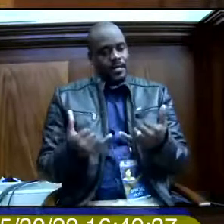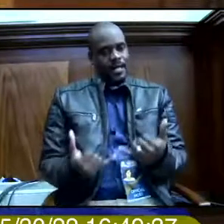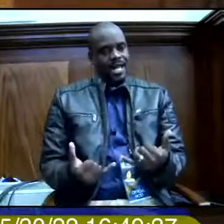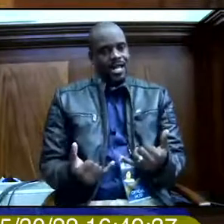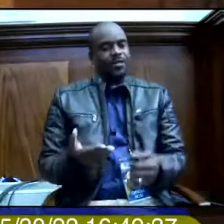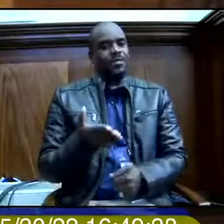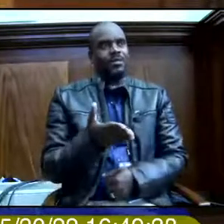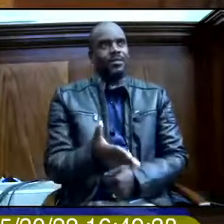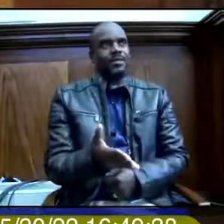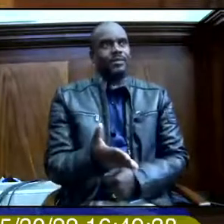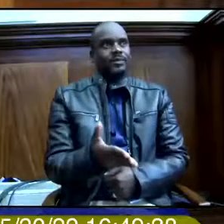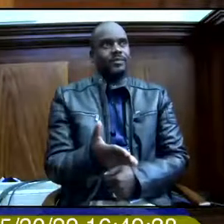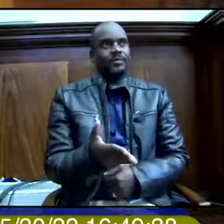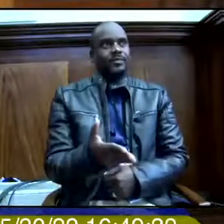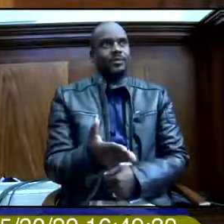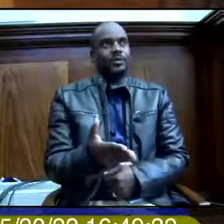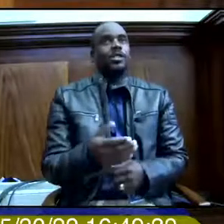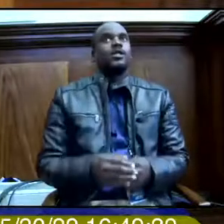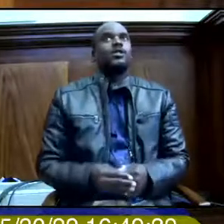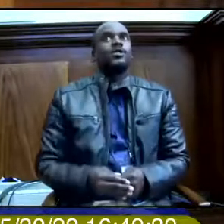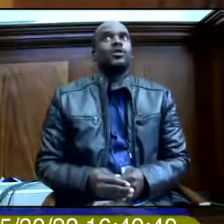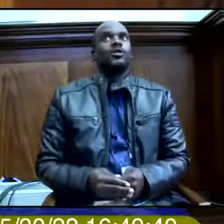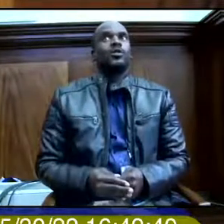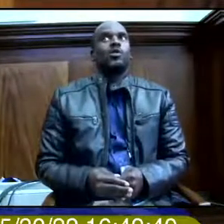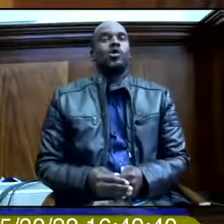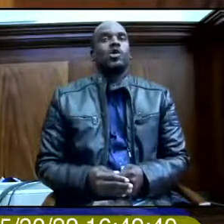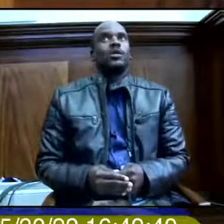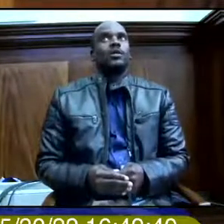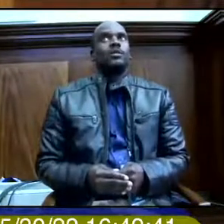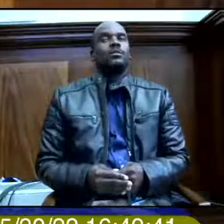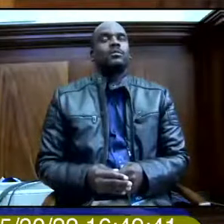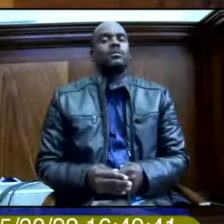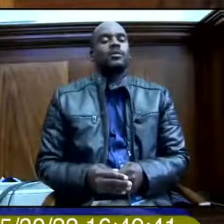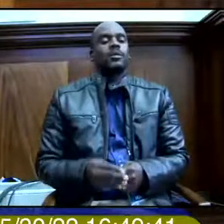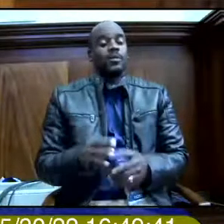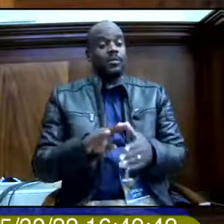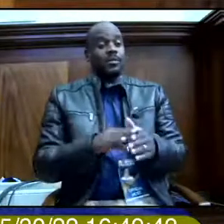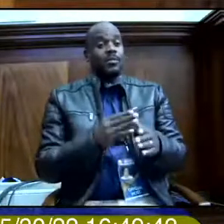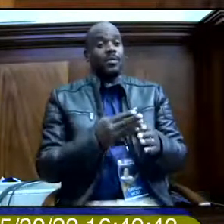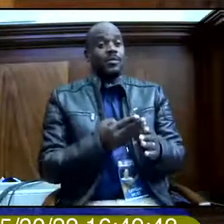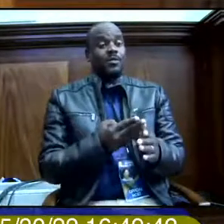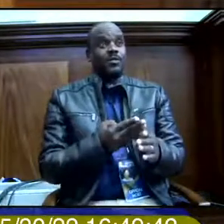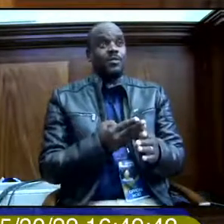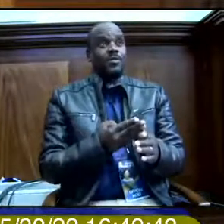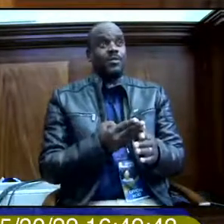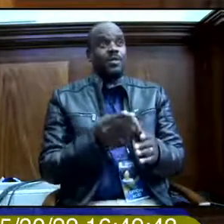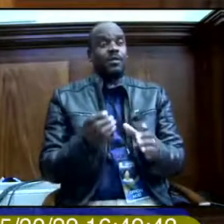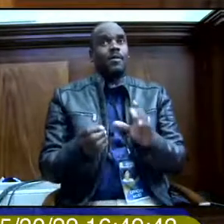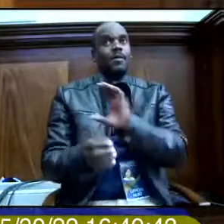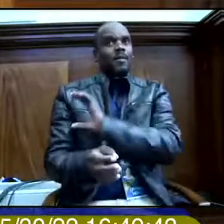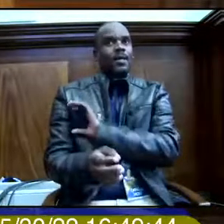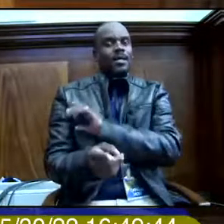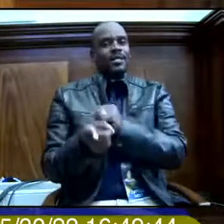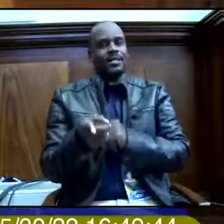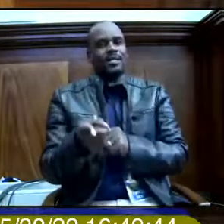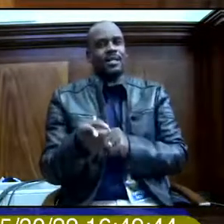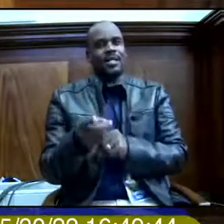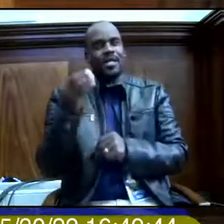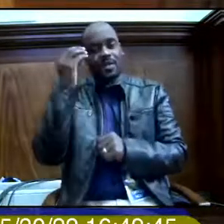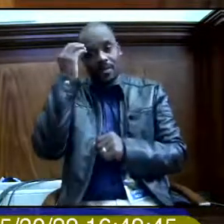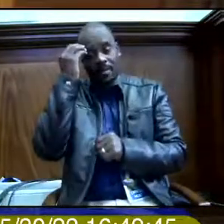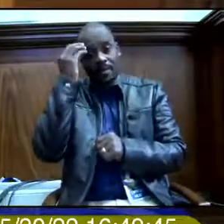gives you worries and it makes one loses hope because if we are unable our constitution for that matter